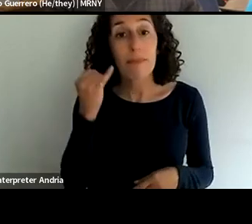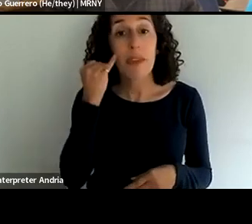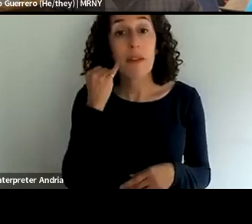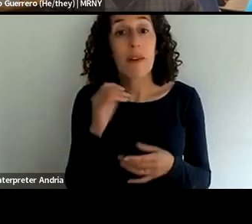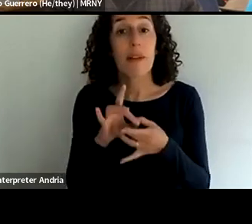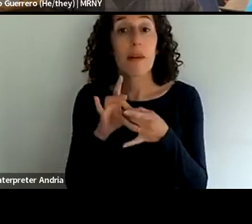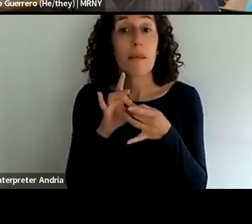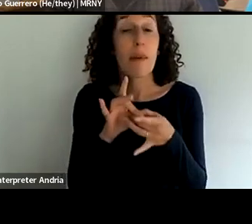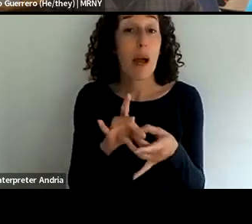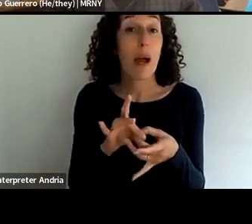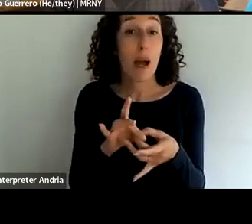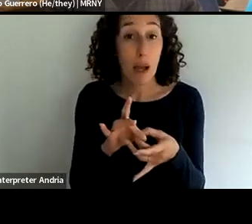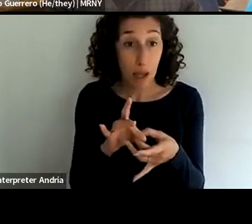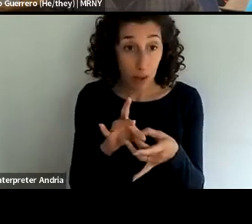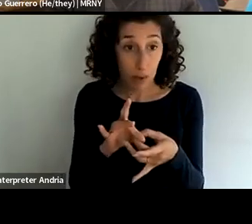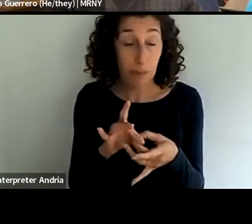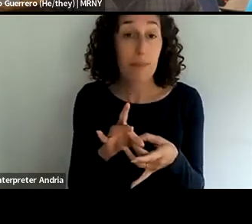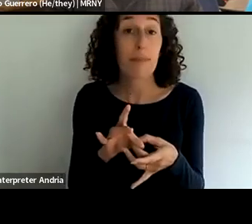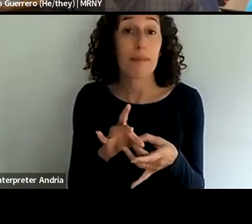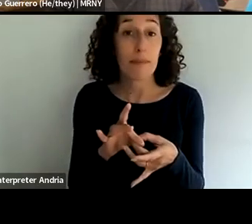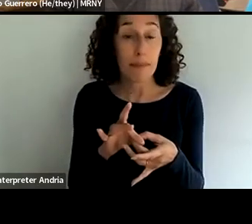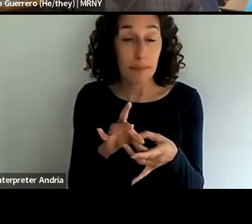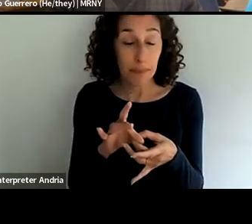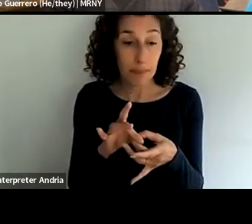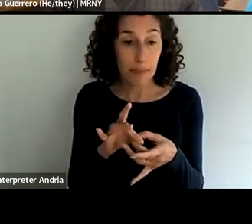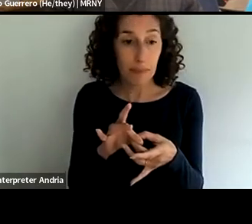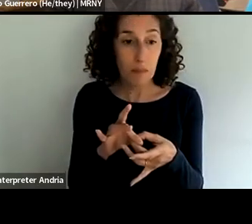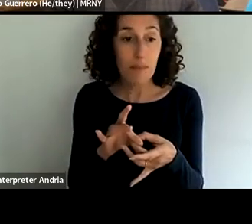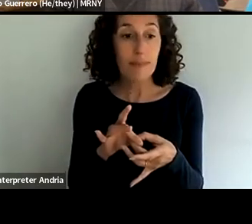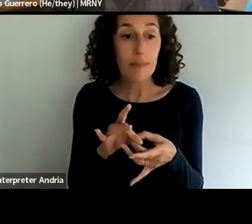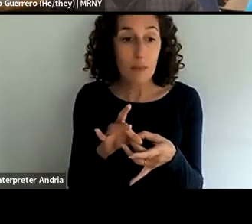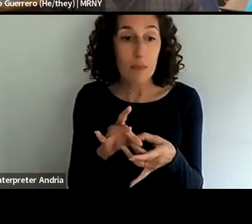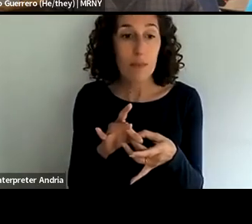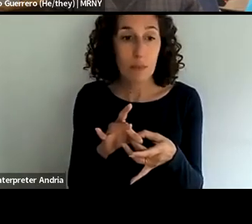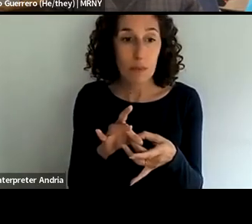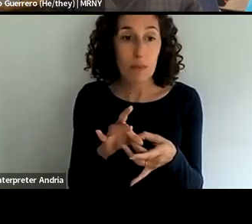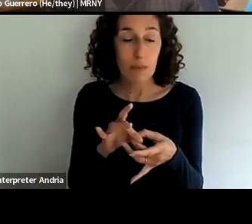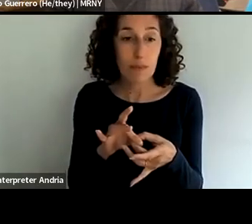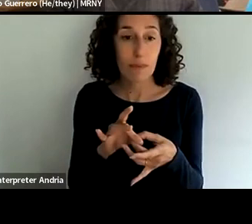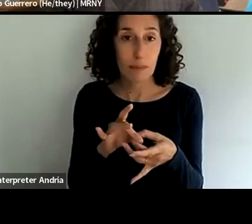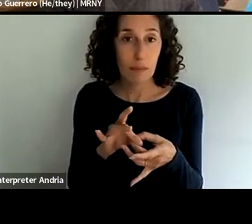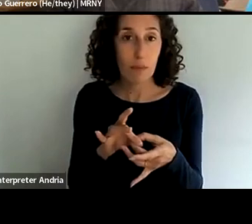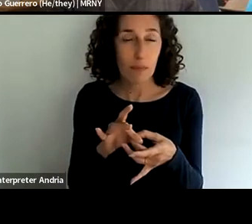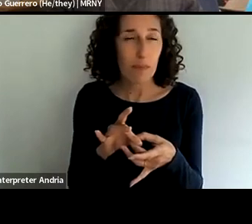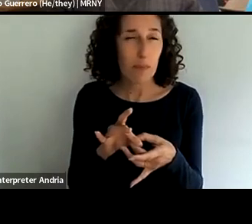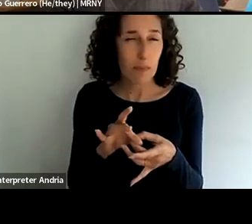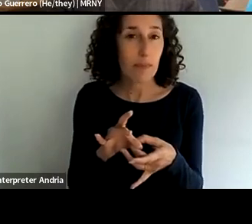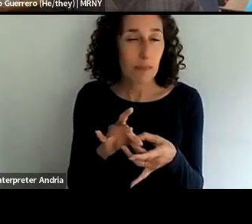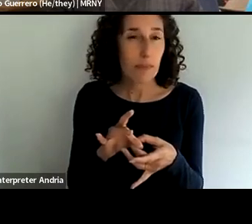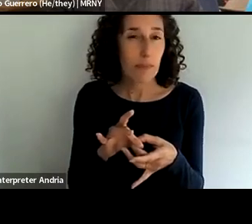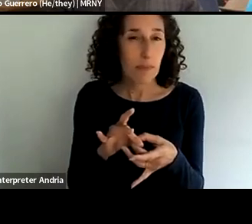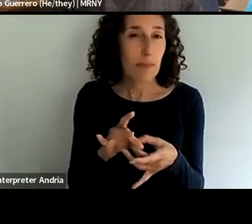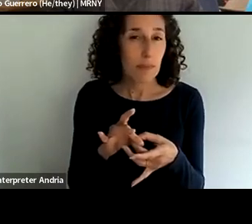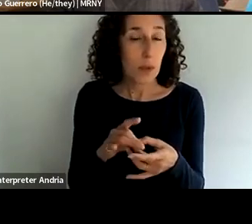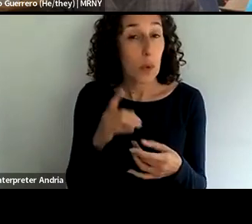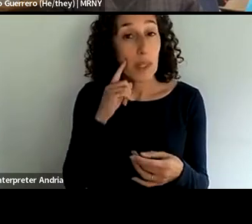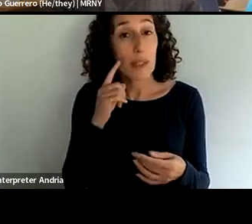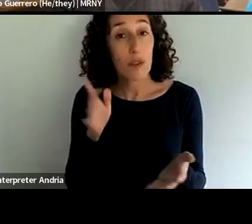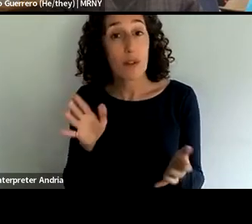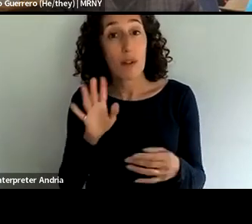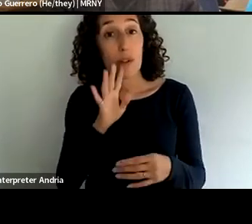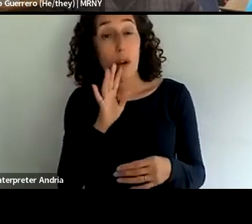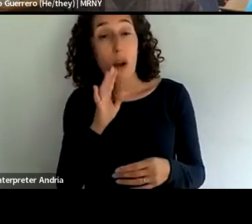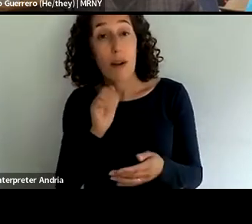your kids ask you, okay, when the trans folks were being murdered and, you know, people were saying all these